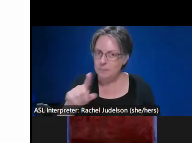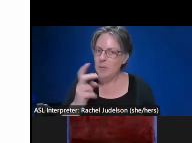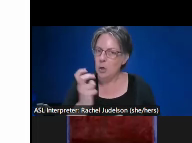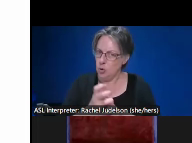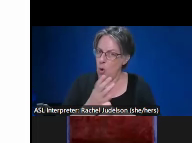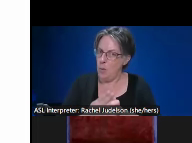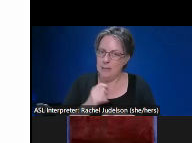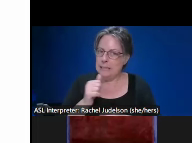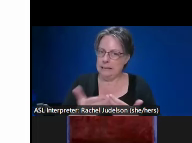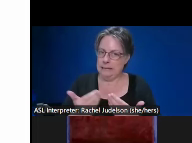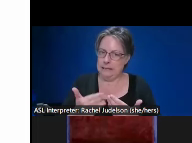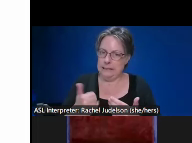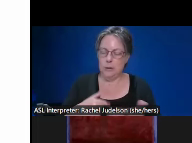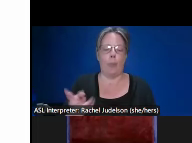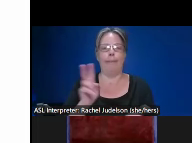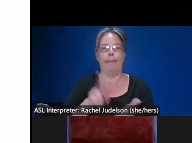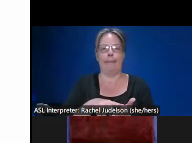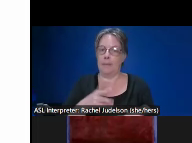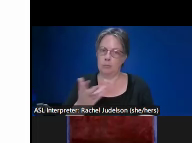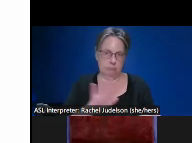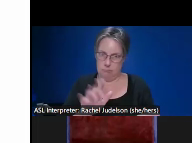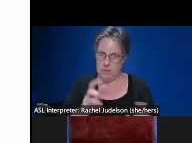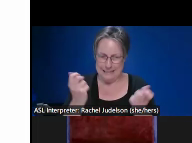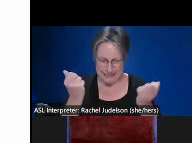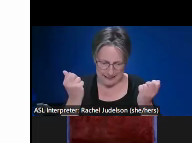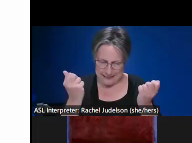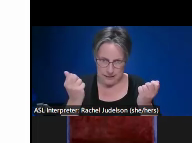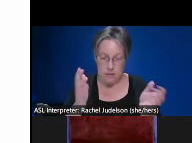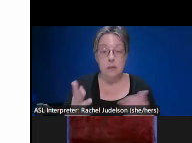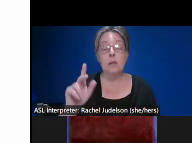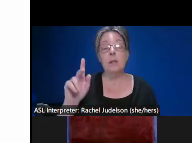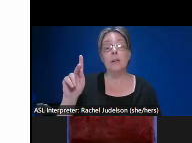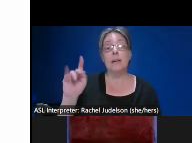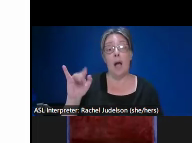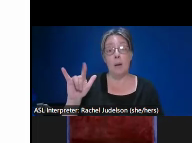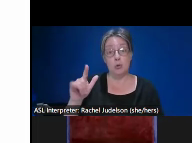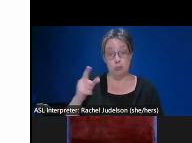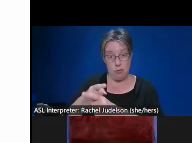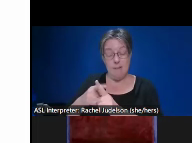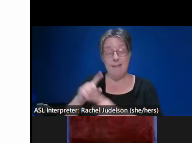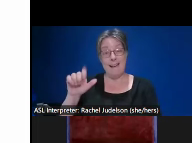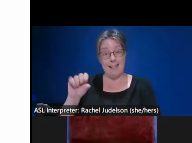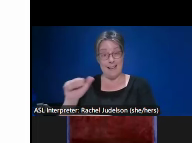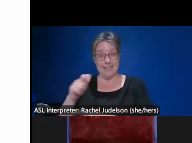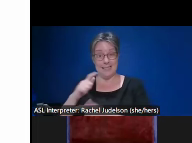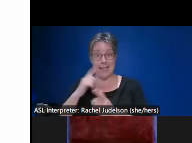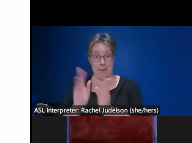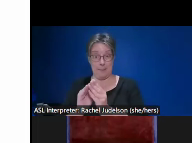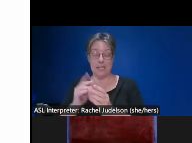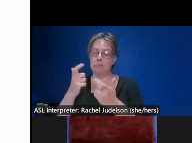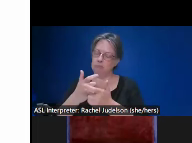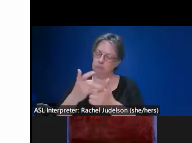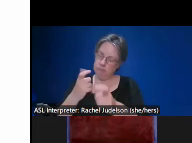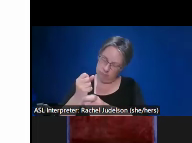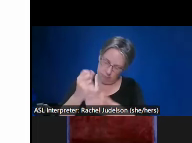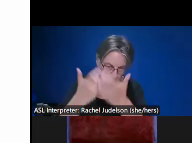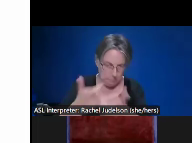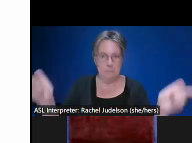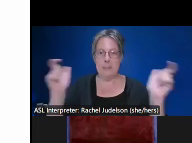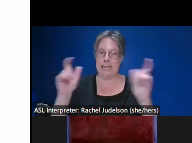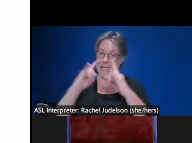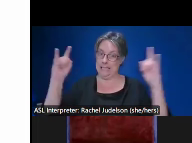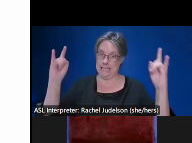it. Uh, Now, Kamal said that, yeah, the LSA annual meeting is a kind of a big tent sort of approach. We have a